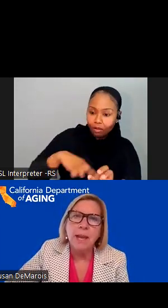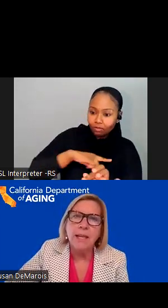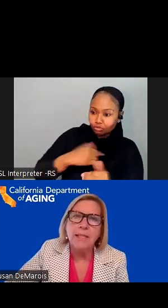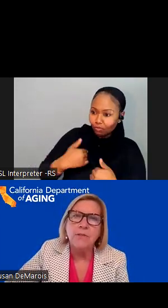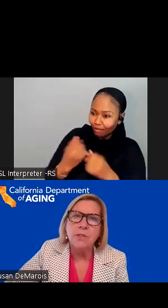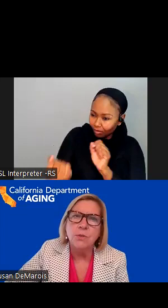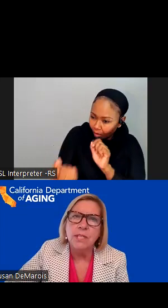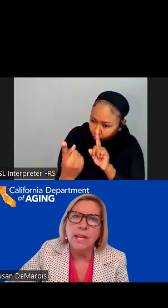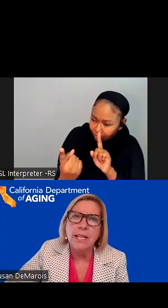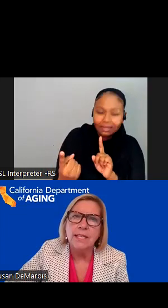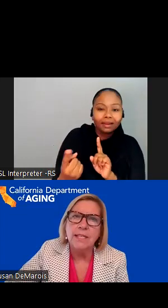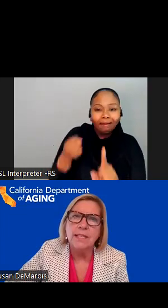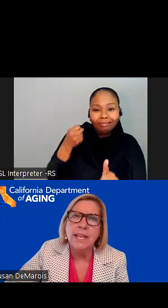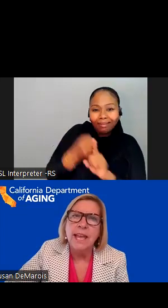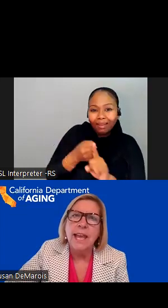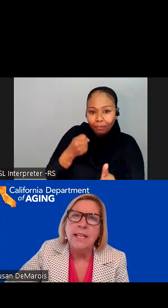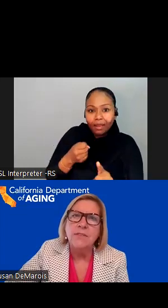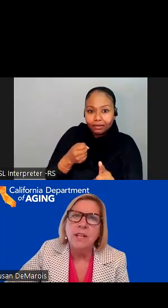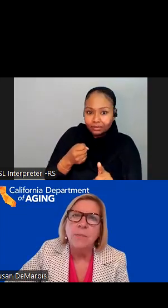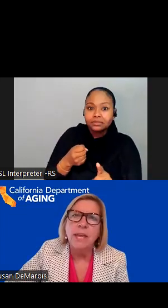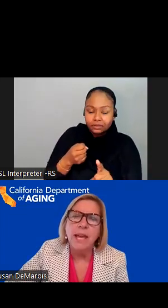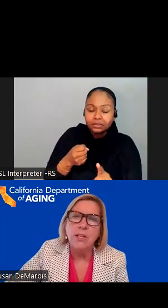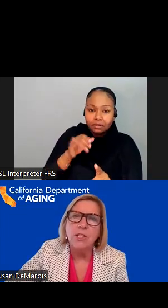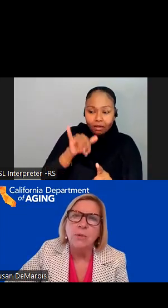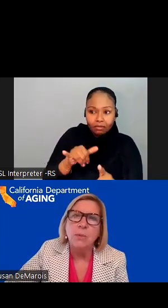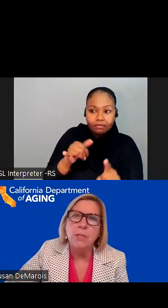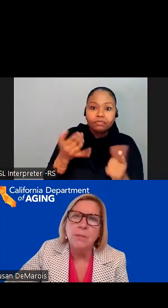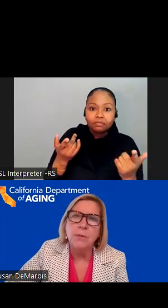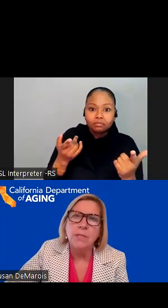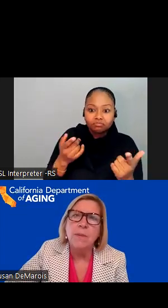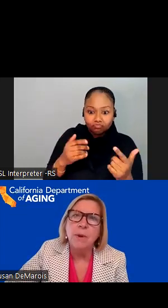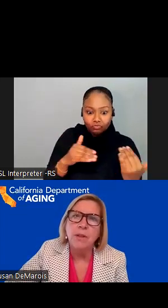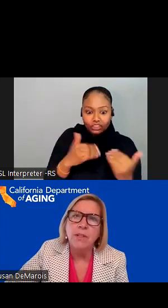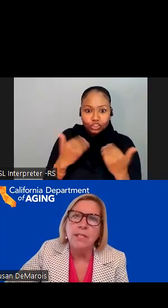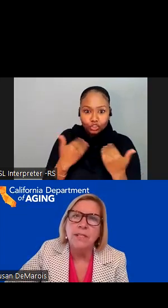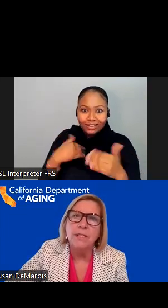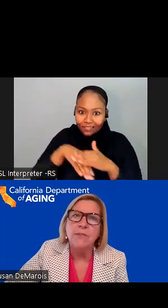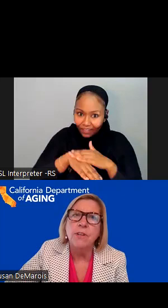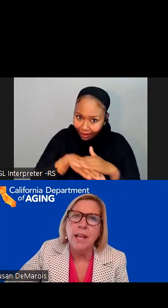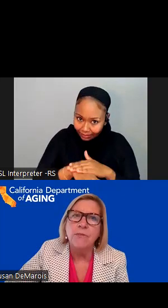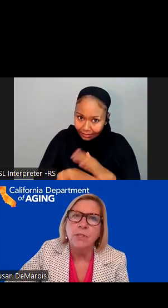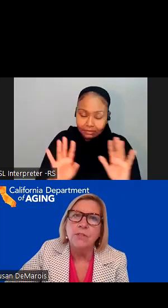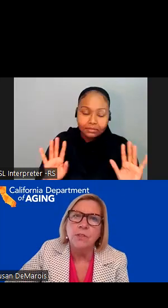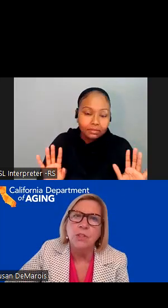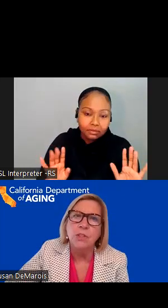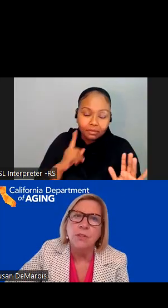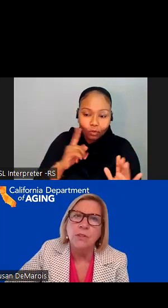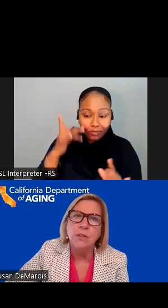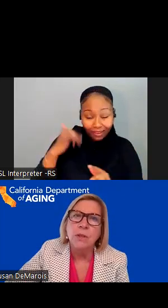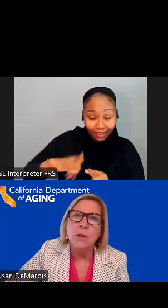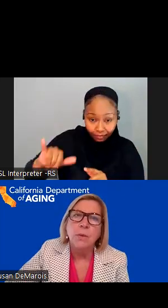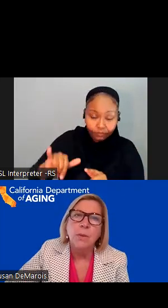the impacts of restricted access and in developing actionable principles and policies for California's